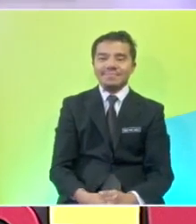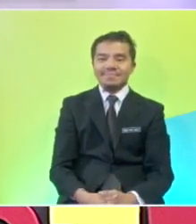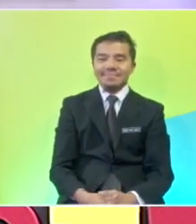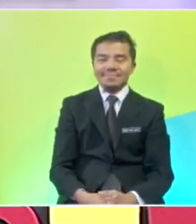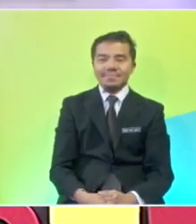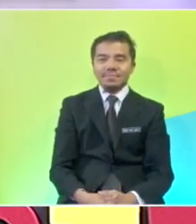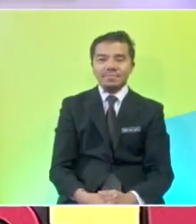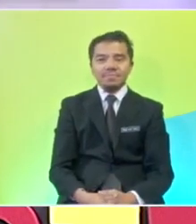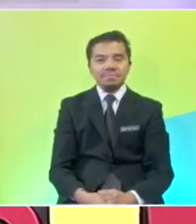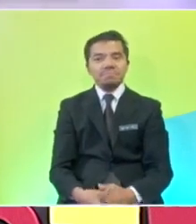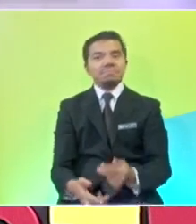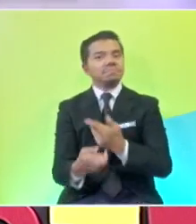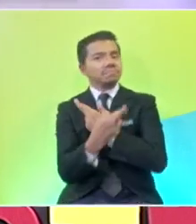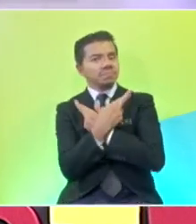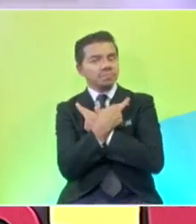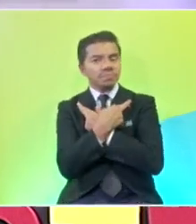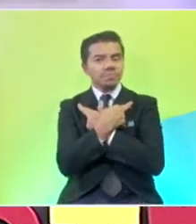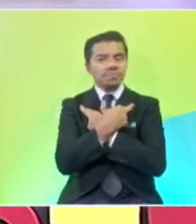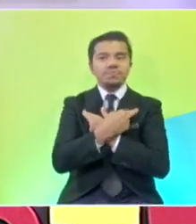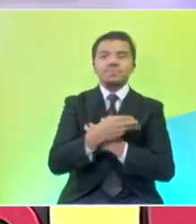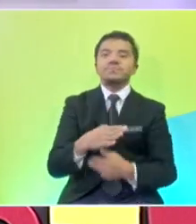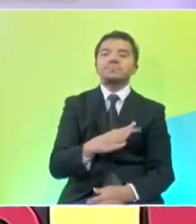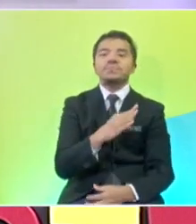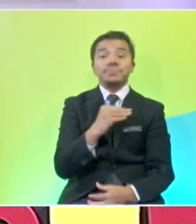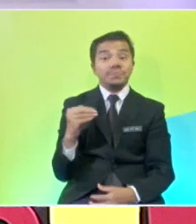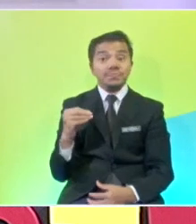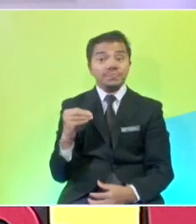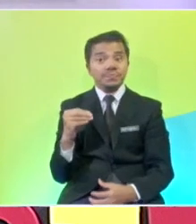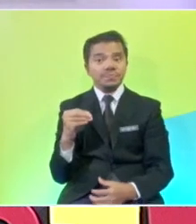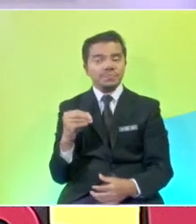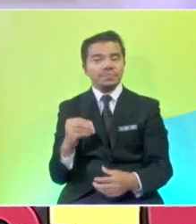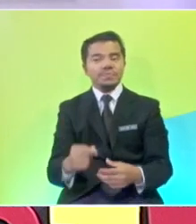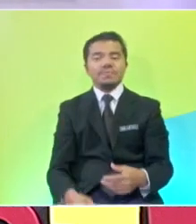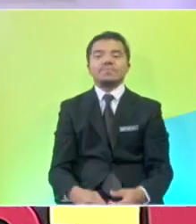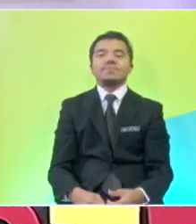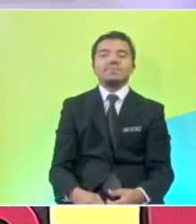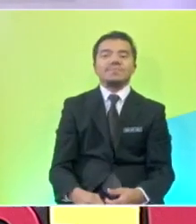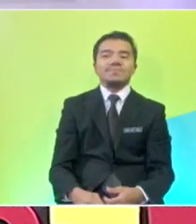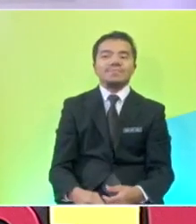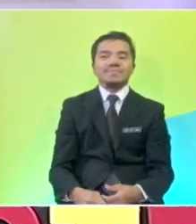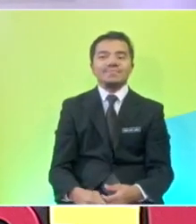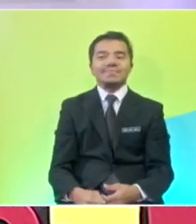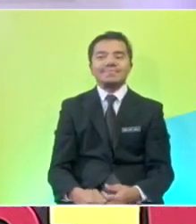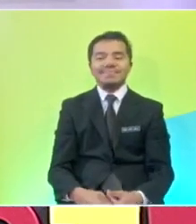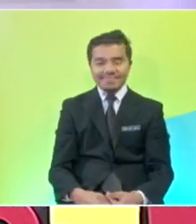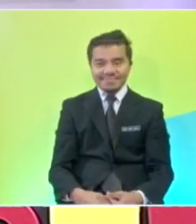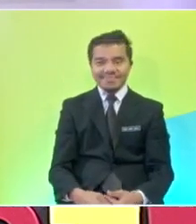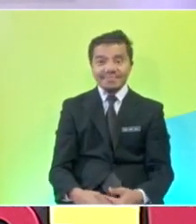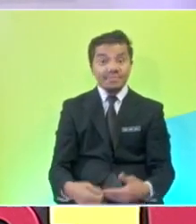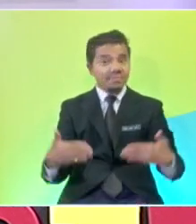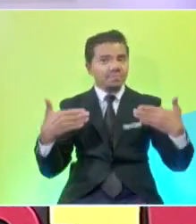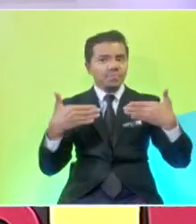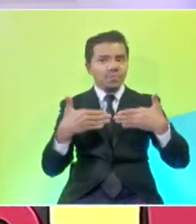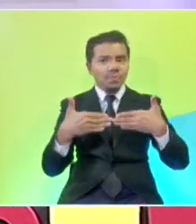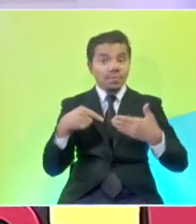the rest will have chances to get more smiley face. Yes. But before that, how about we take a quick break? Is that okay, teacher? Sure, can. All right. So, pupils watching at